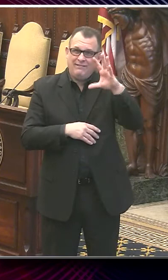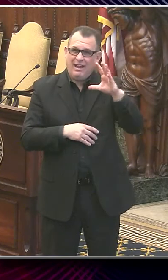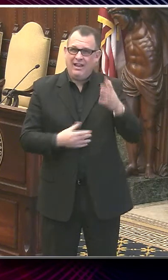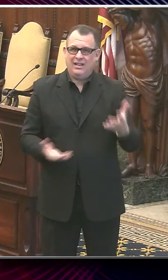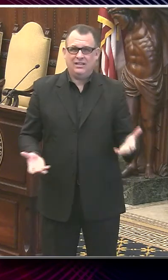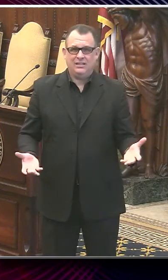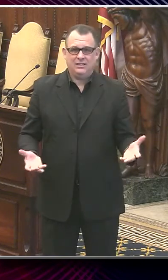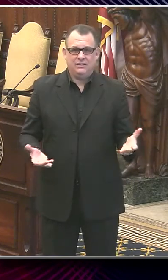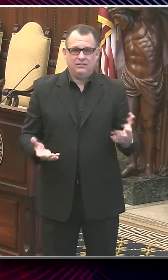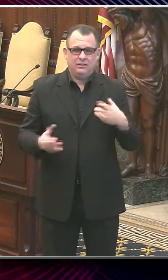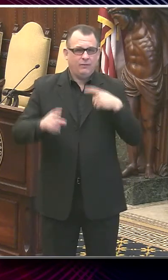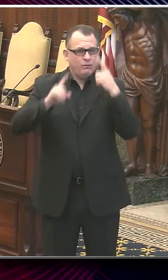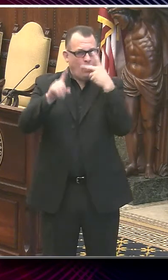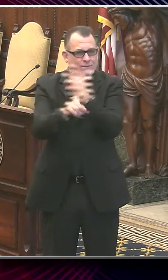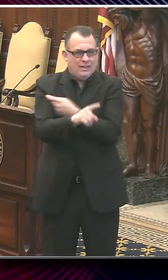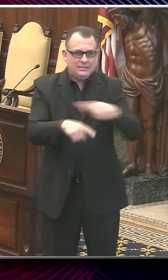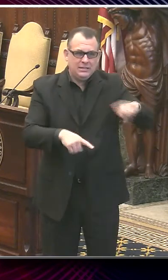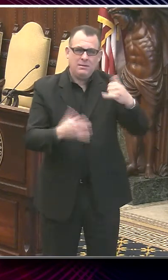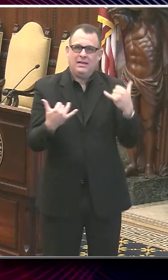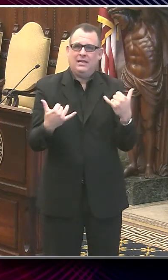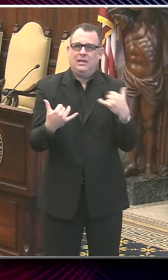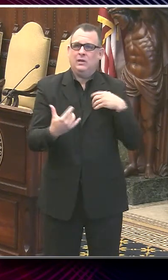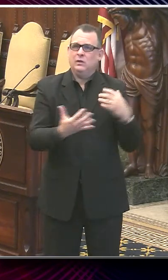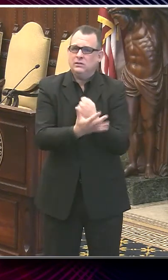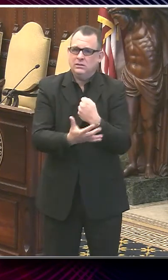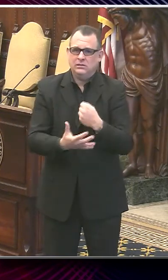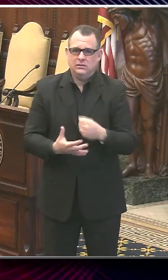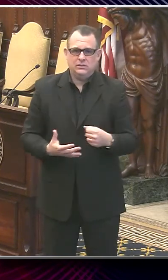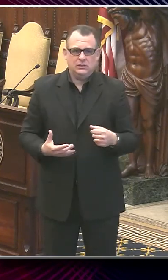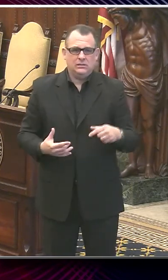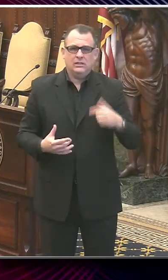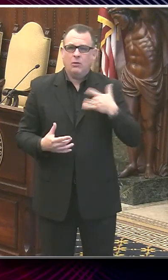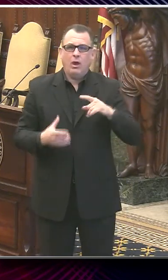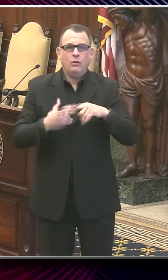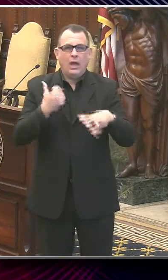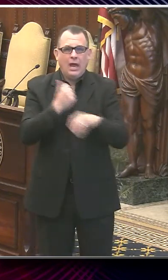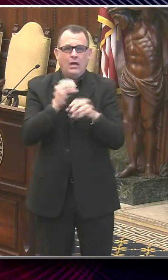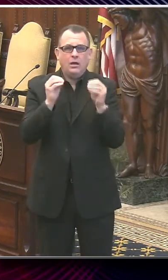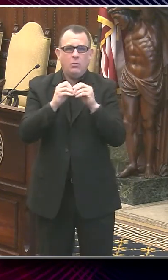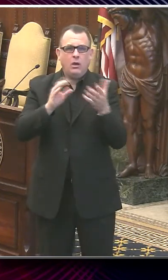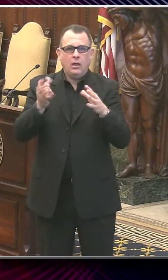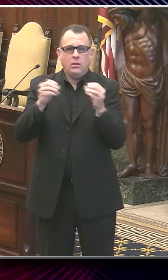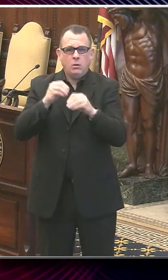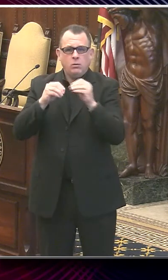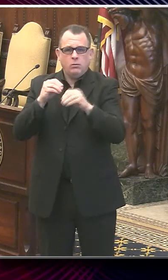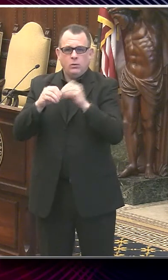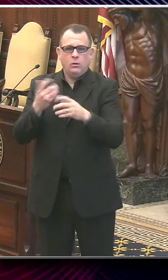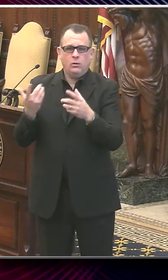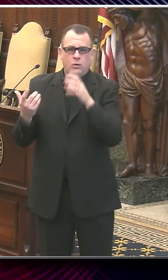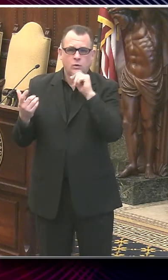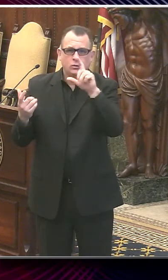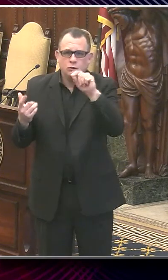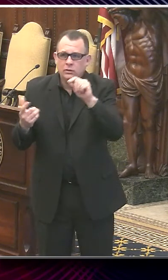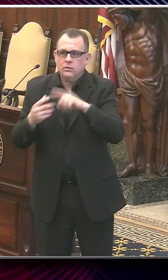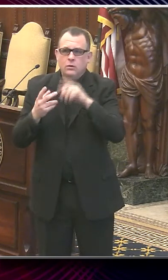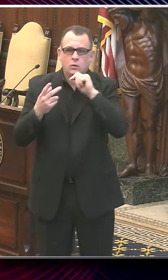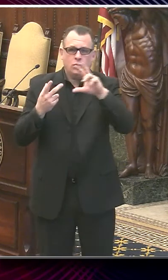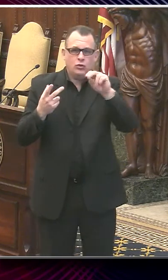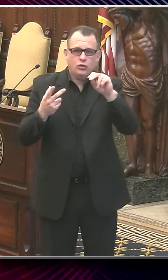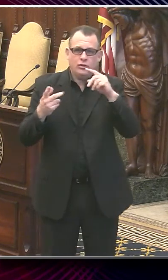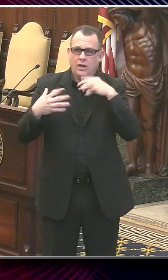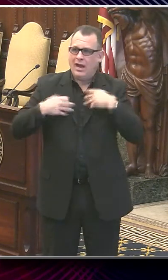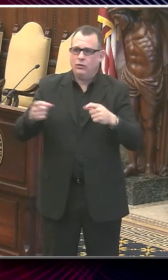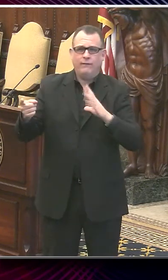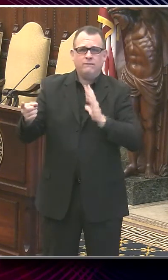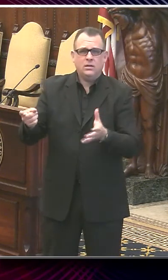So I don't want to introduce an eligibility of a very large number of 20-year-olds or 30-year-olds who are at low risk right now for